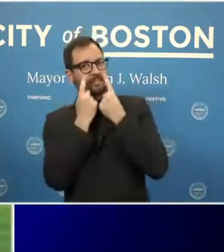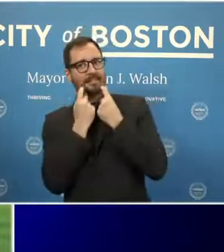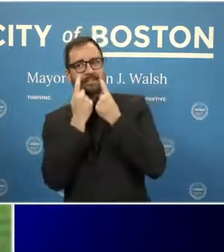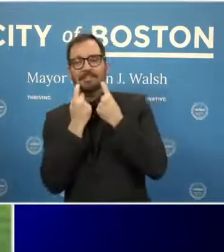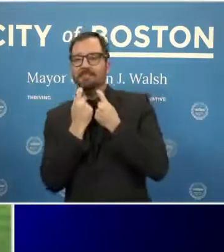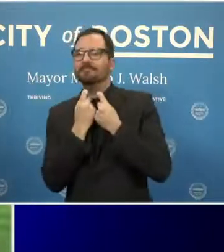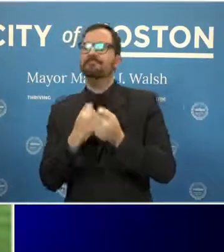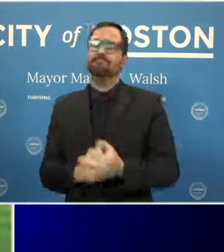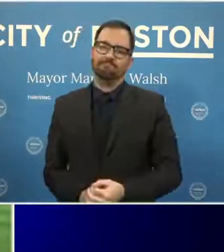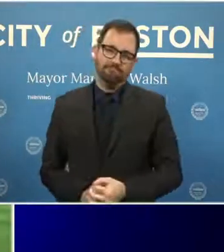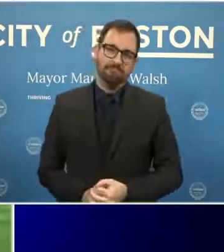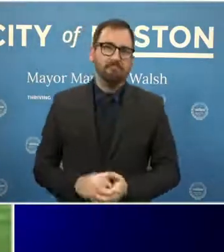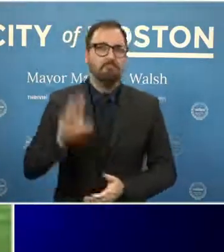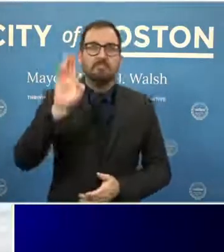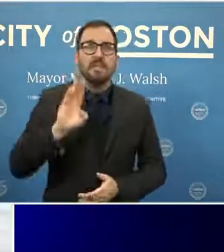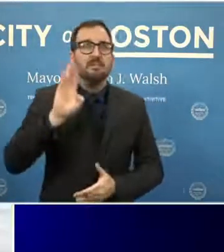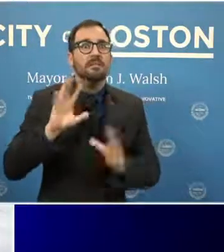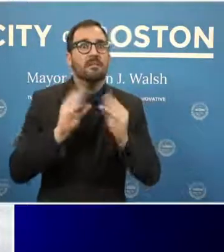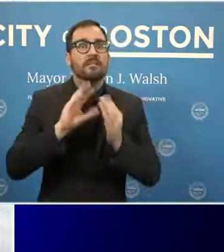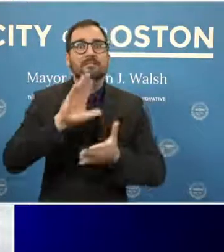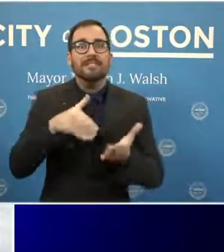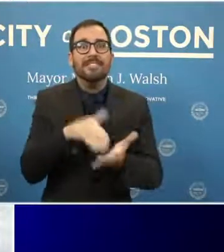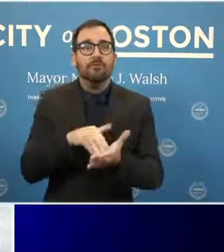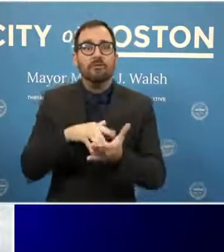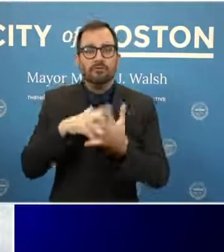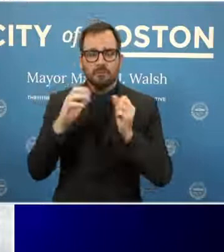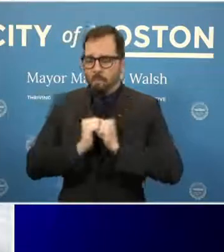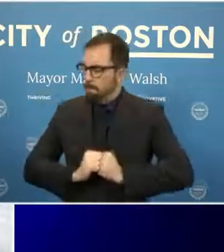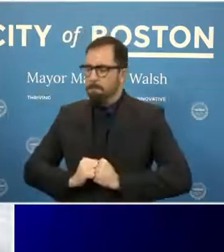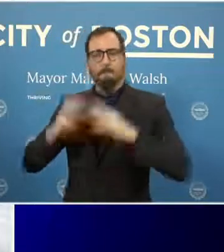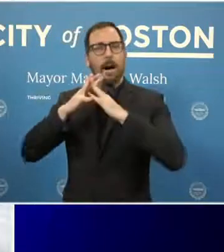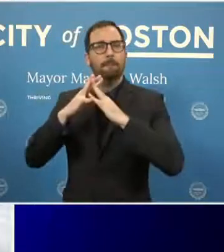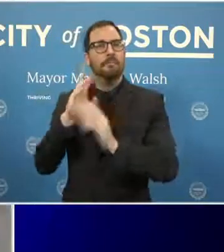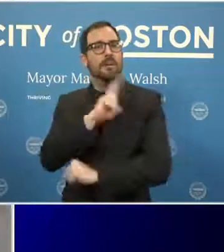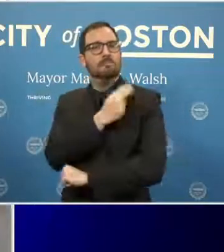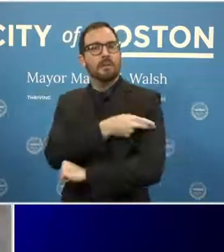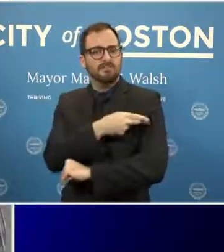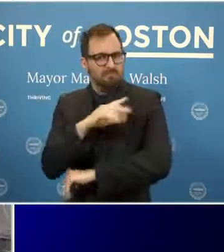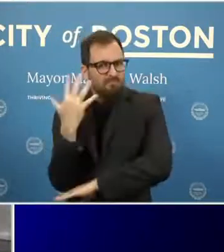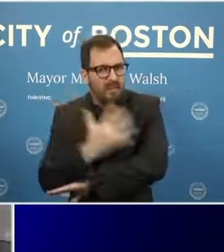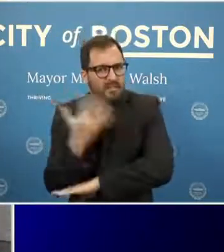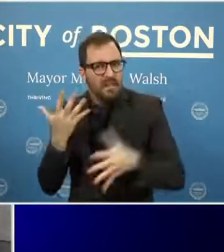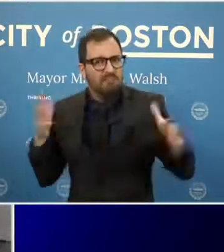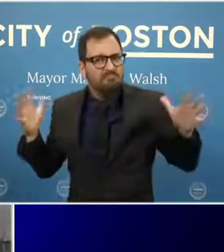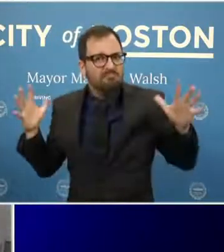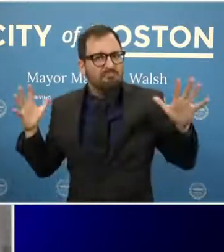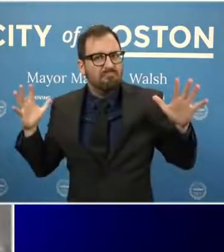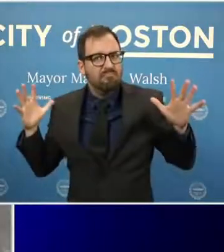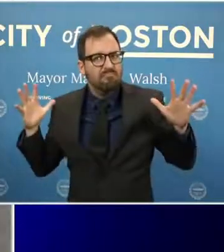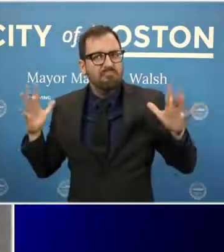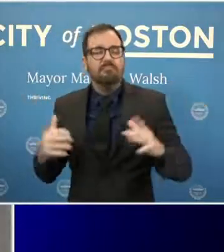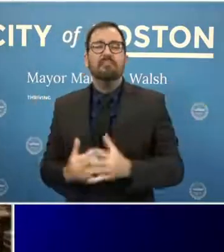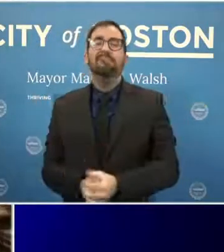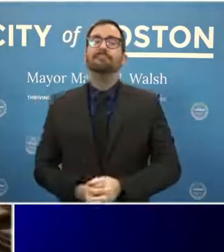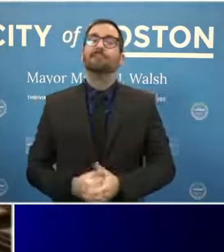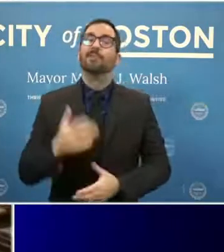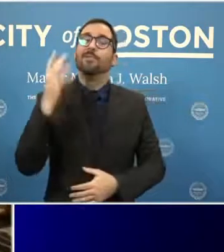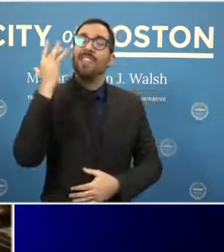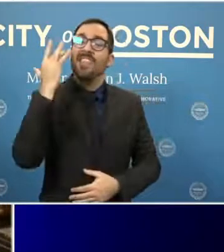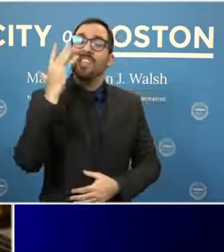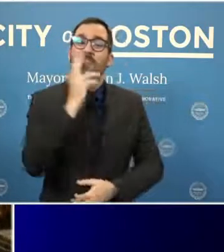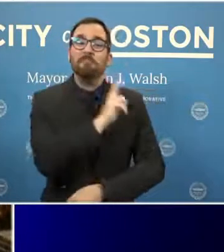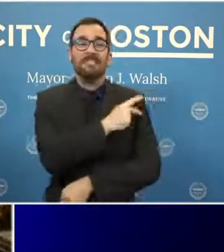within days. It was in preparation of the influx of patients that were going to be coming in, hospitals being overwhelmed. It felt